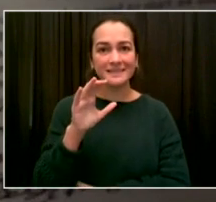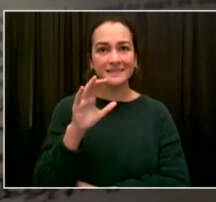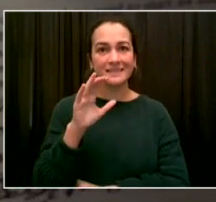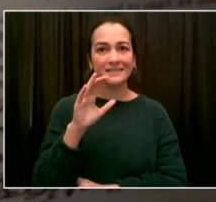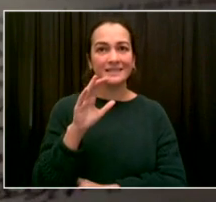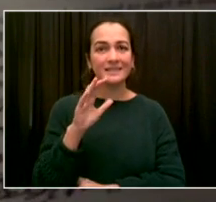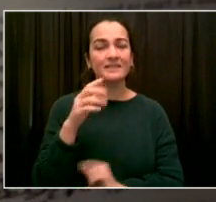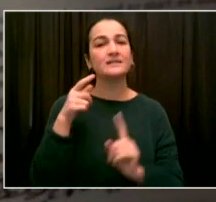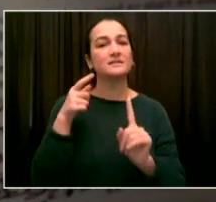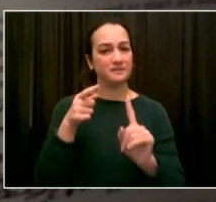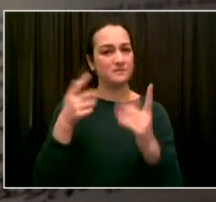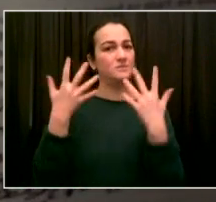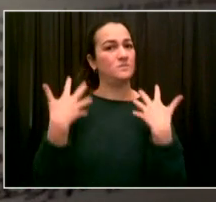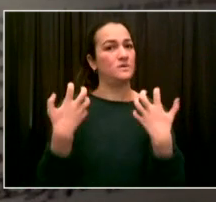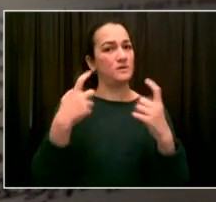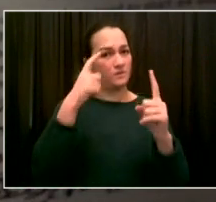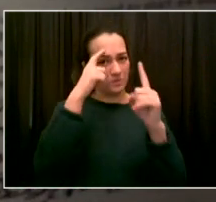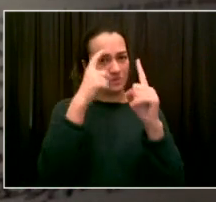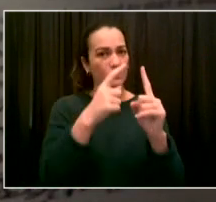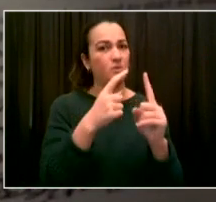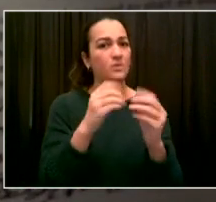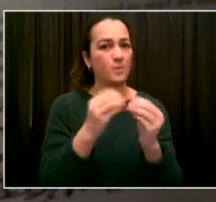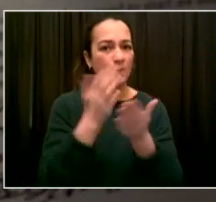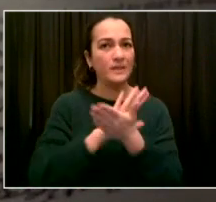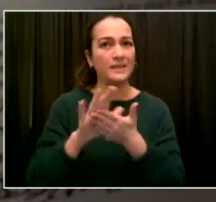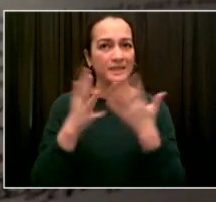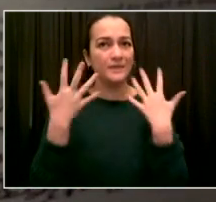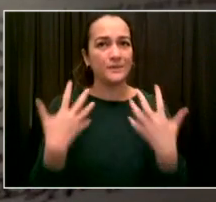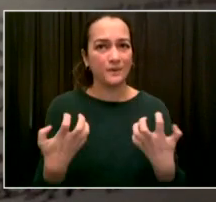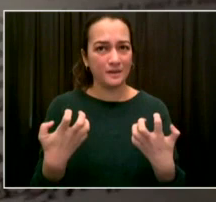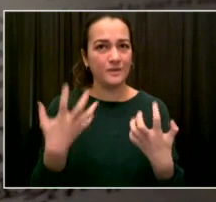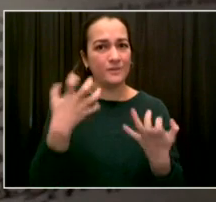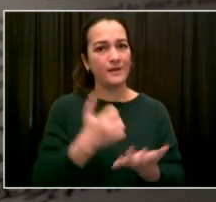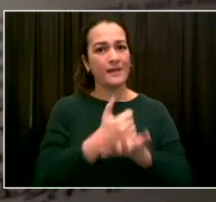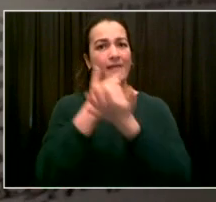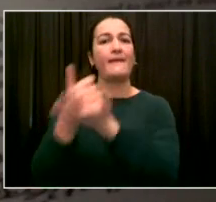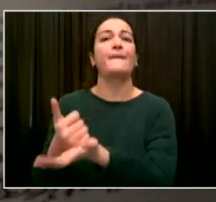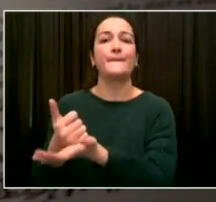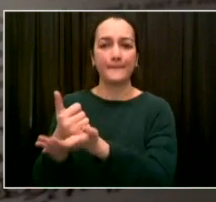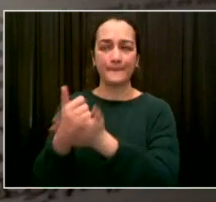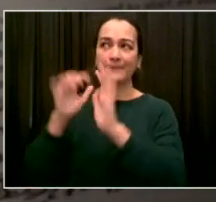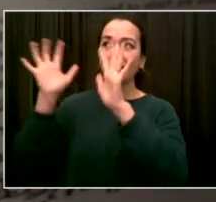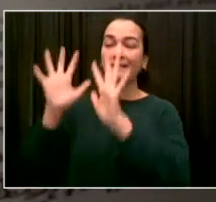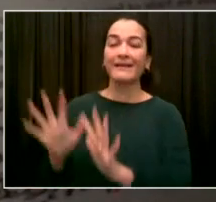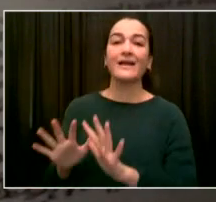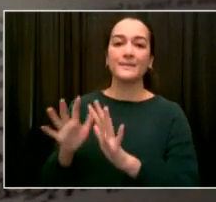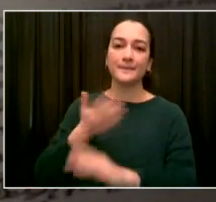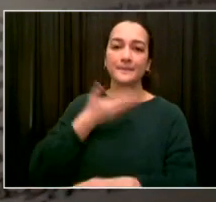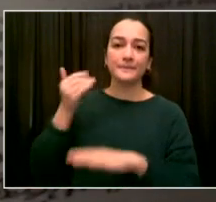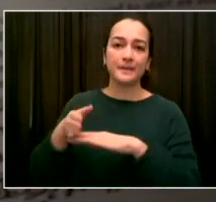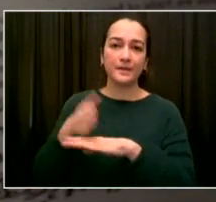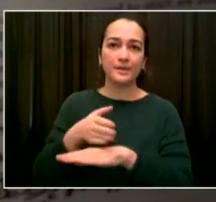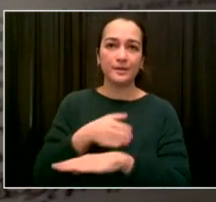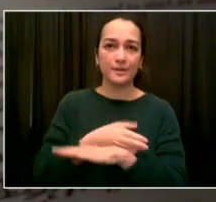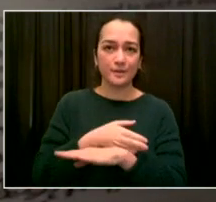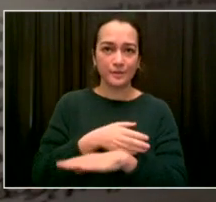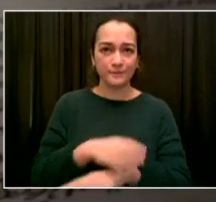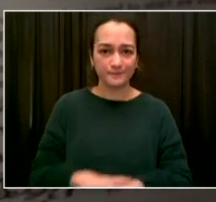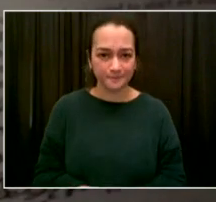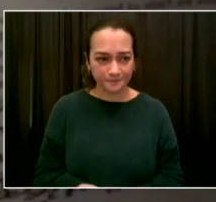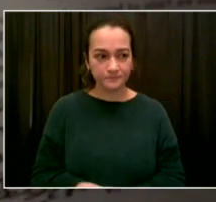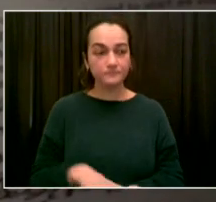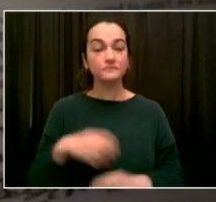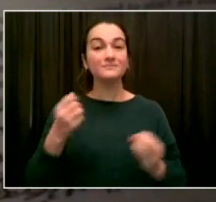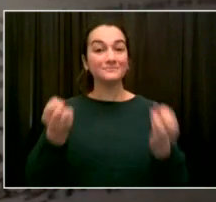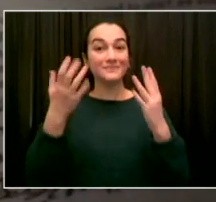gas. They're going to need precisely the kind of new buildings that New York City is talking about today. So on every measure,